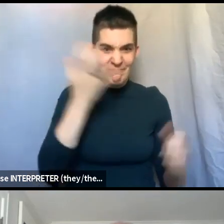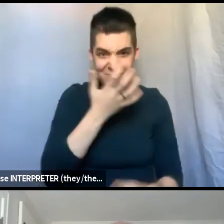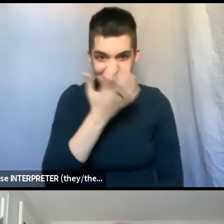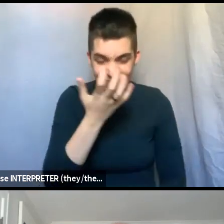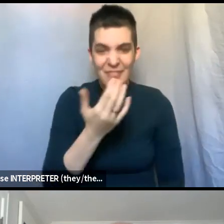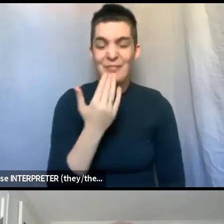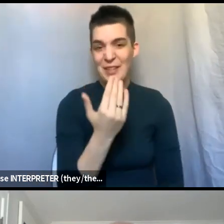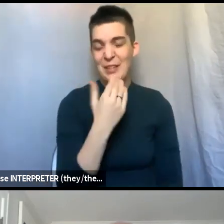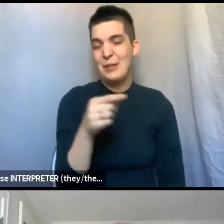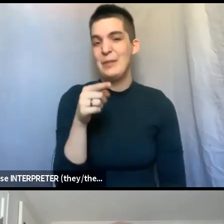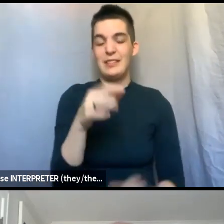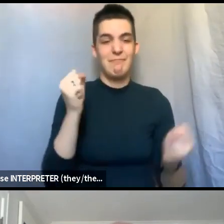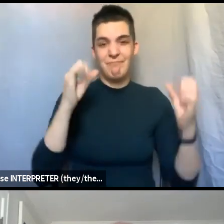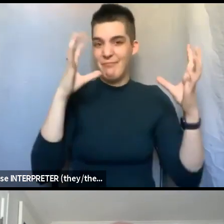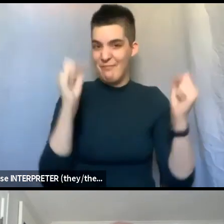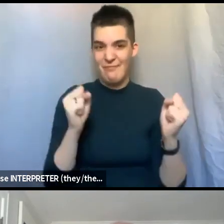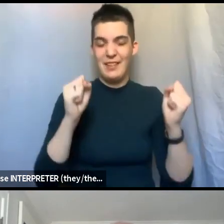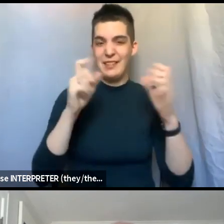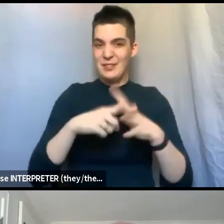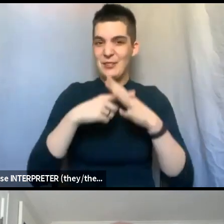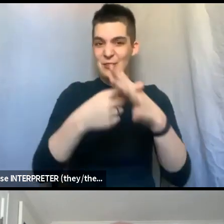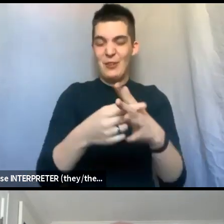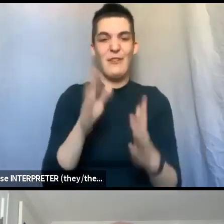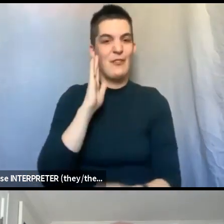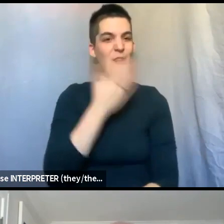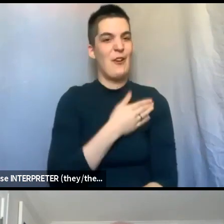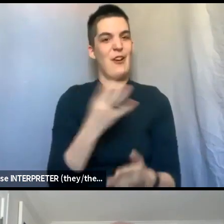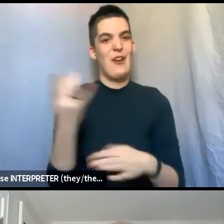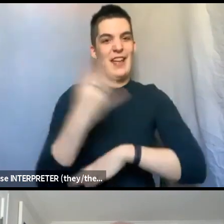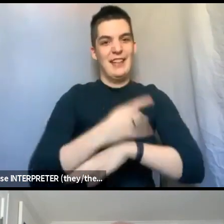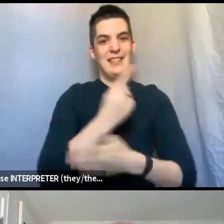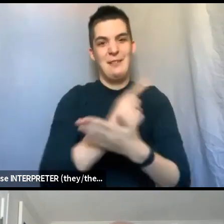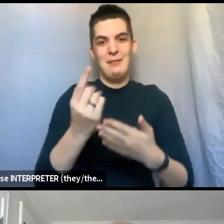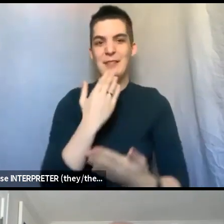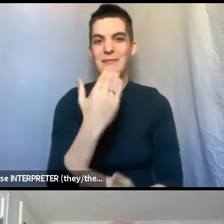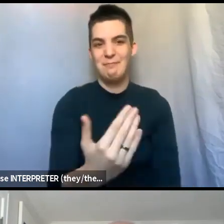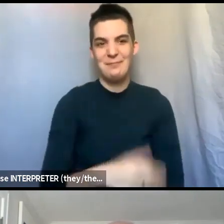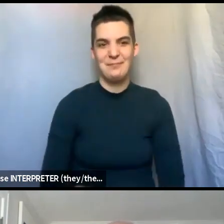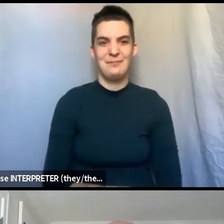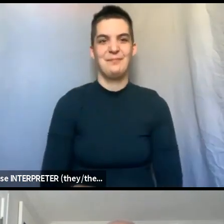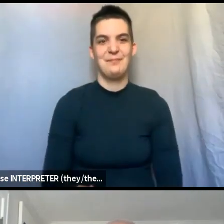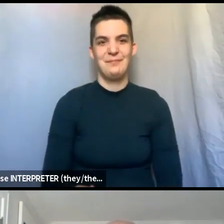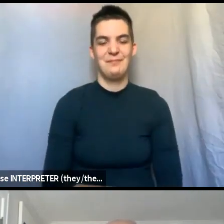great launch for a great 8-day week. Thanks, Ernie. Thank you. Thank you. Pleasure. Thank you.